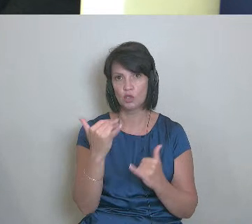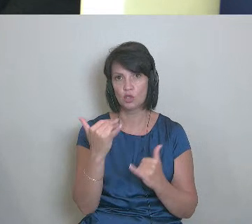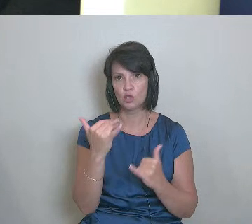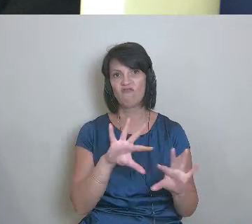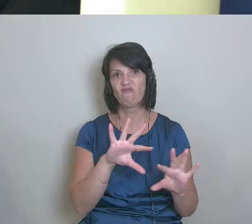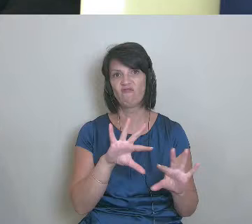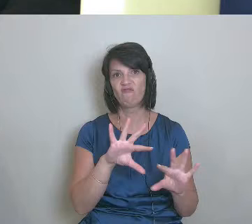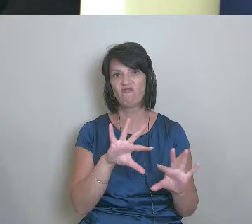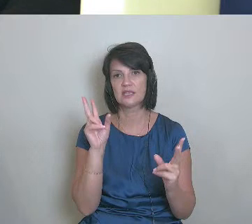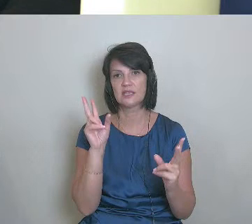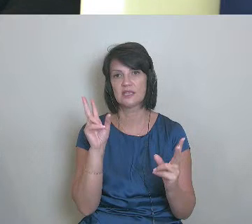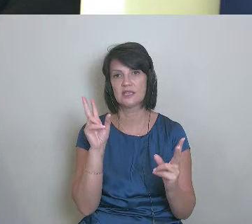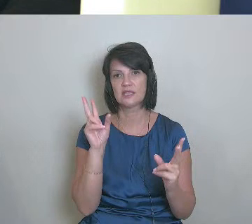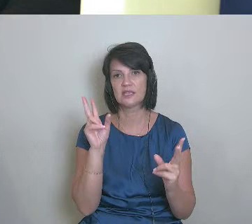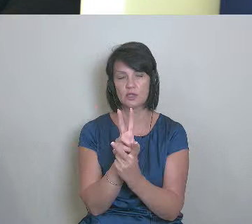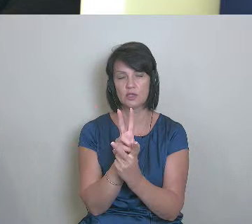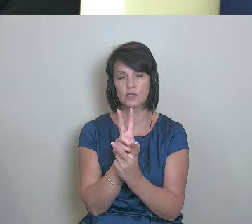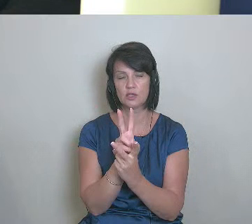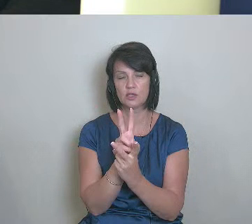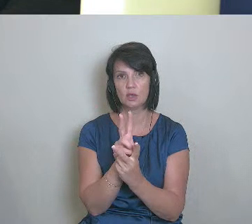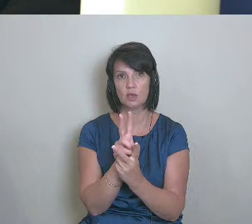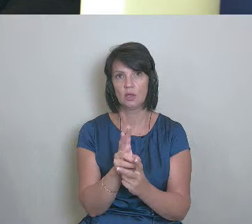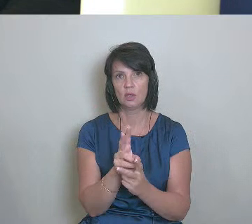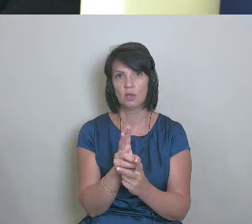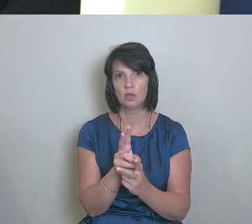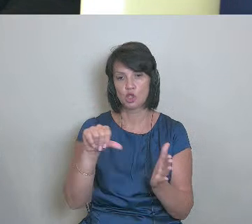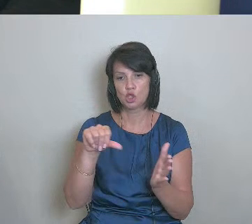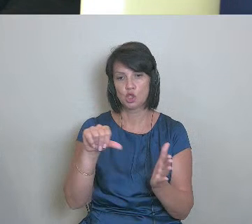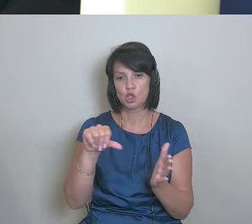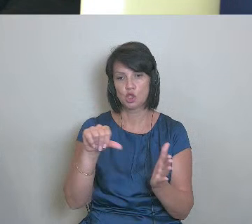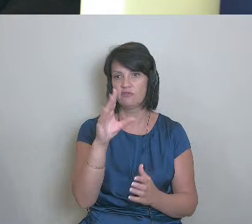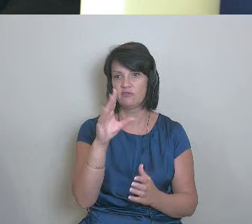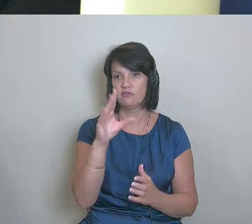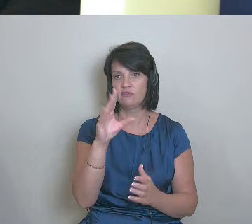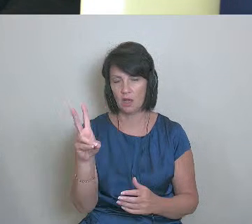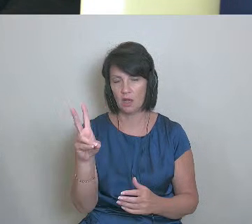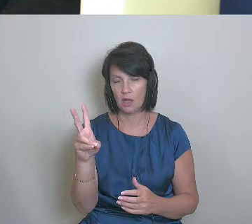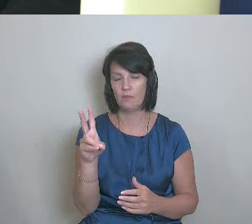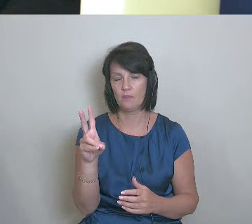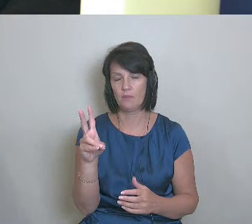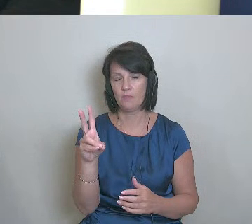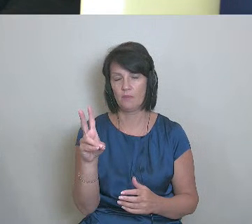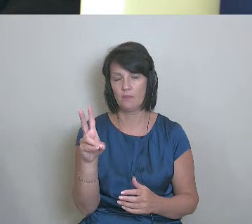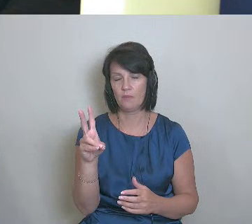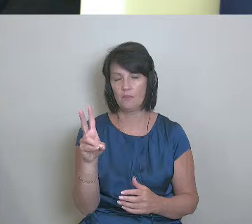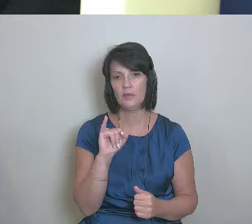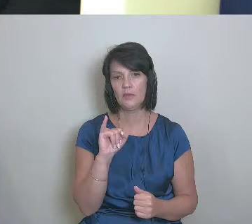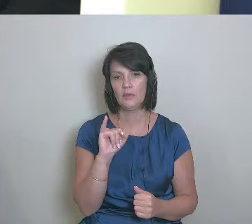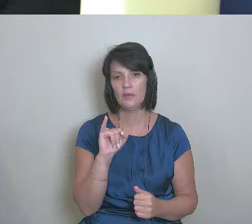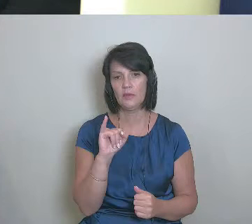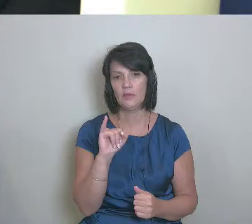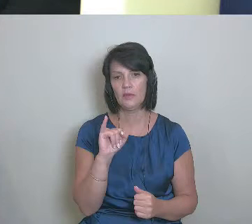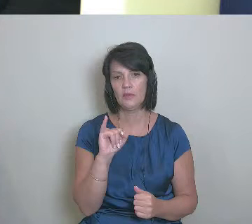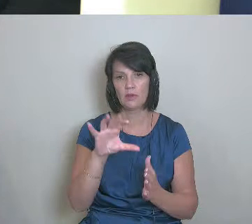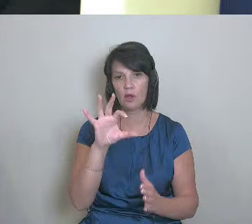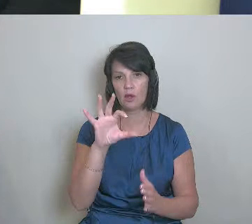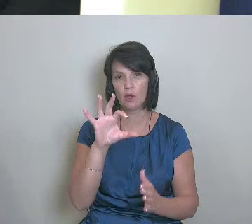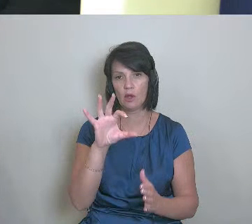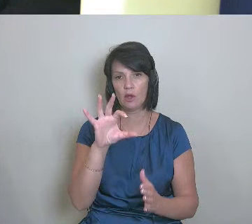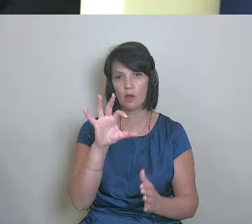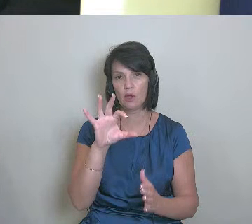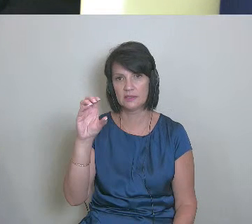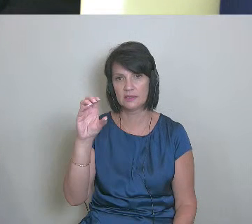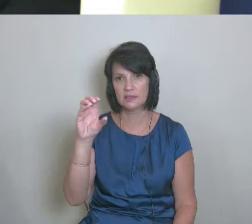observers. Today we had a meeting of the head and members of the CEC with the representatives of